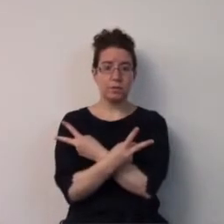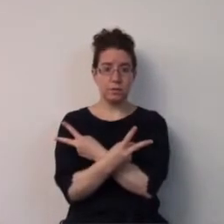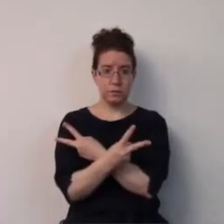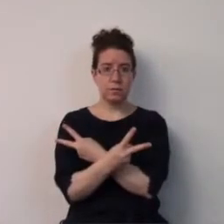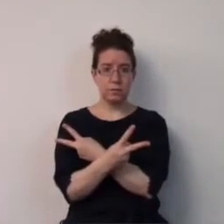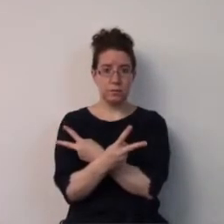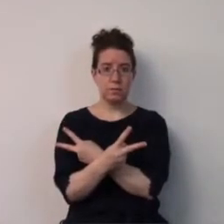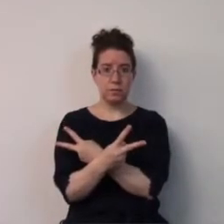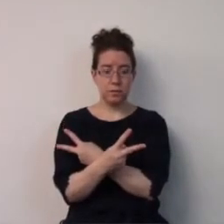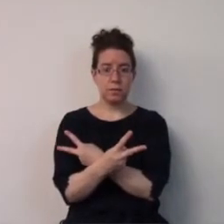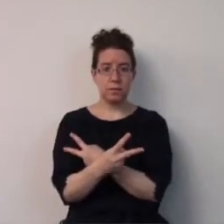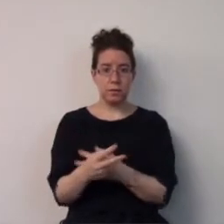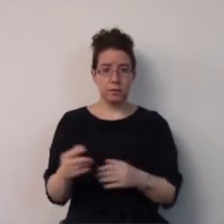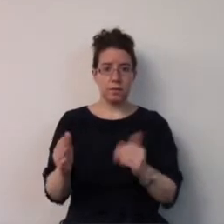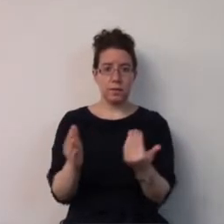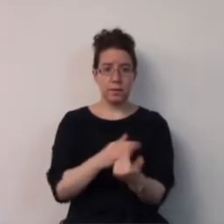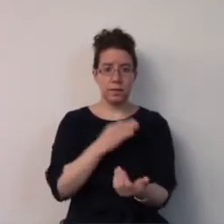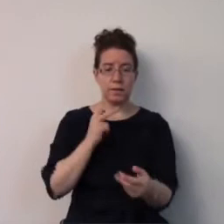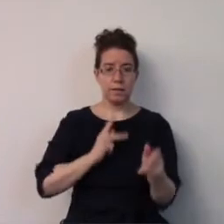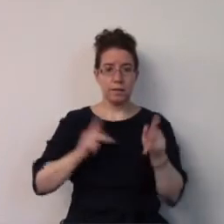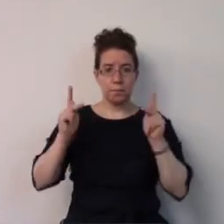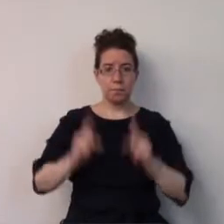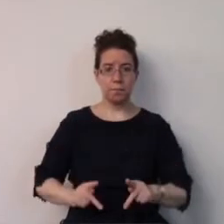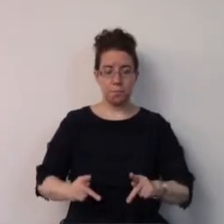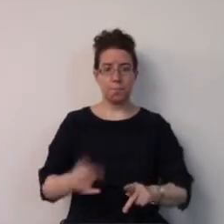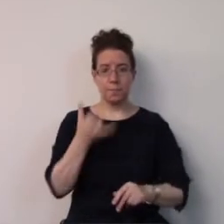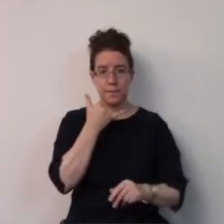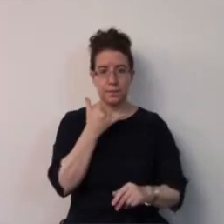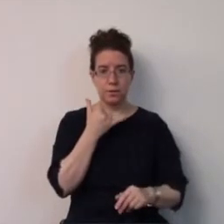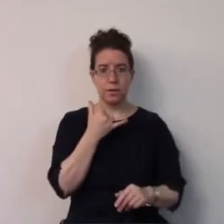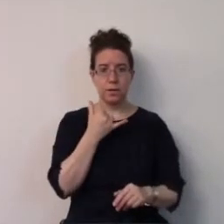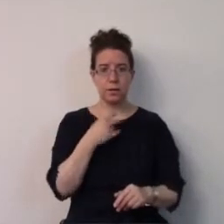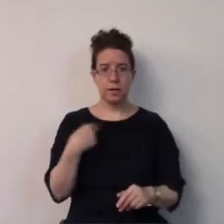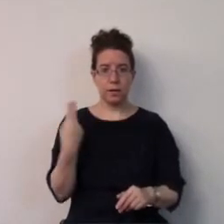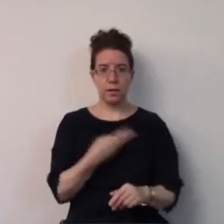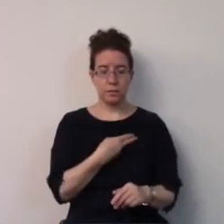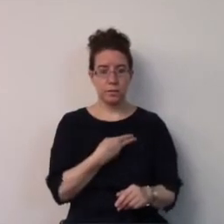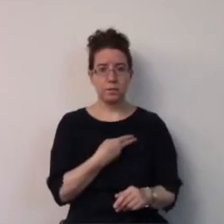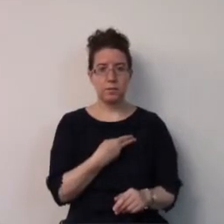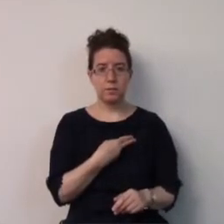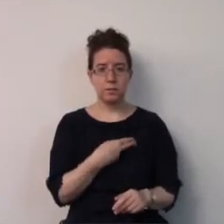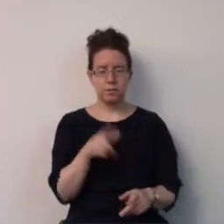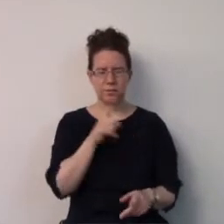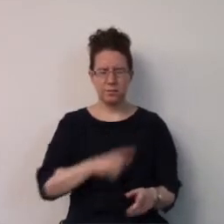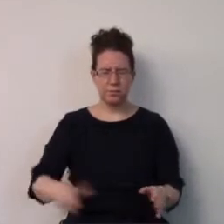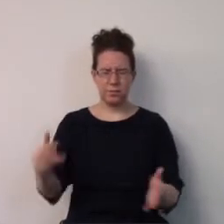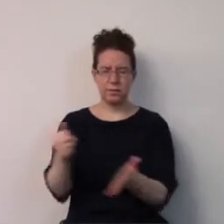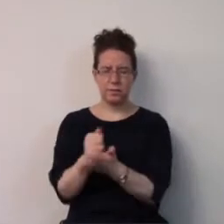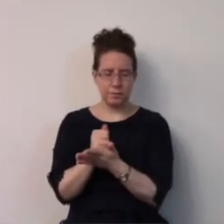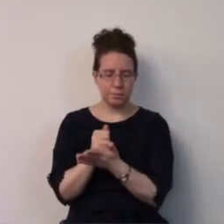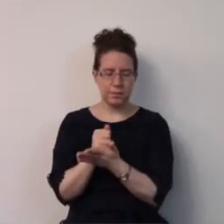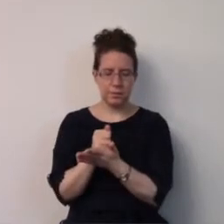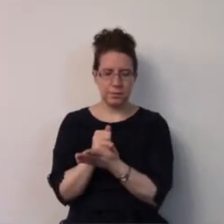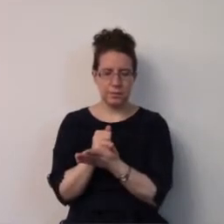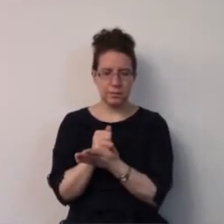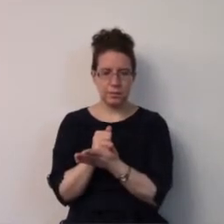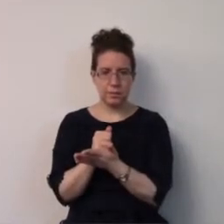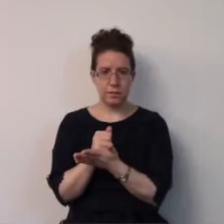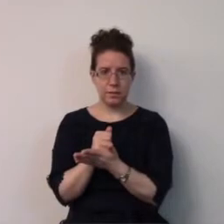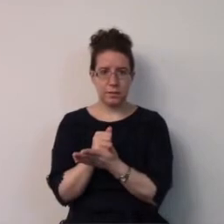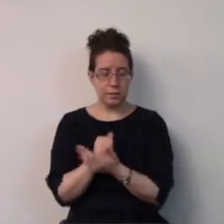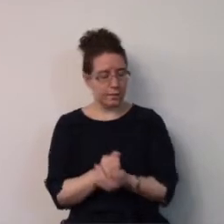given thee a wise and an understanding heart, so that there was none like thee before thee, neither after thee shall